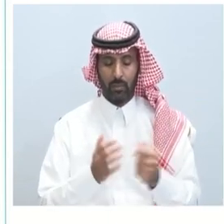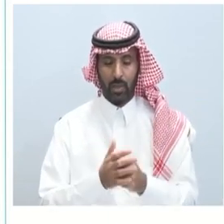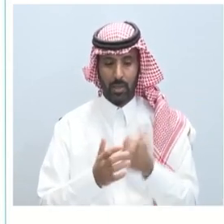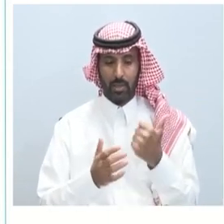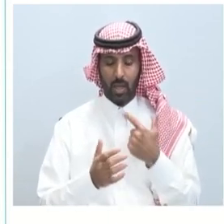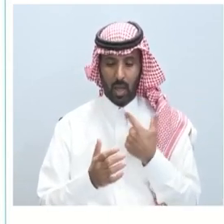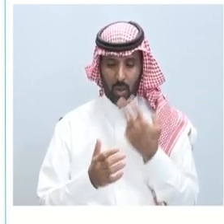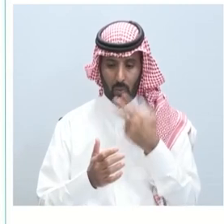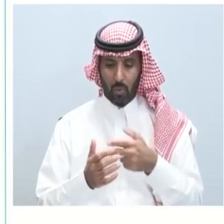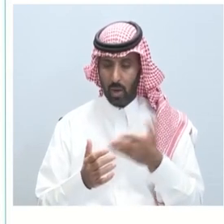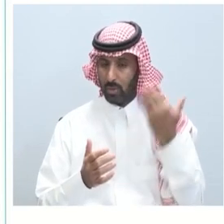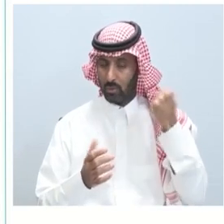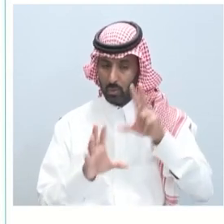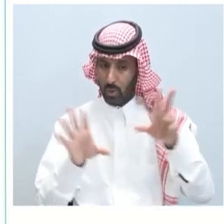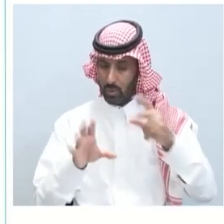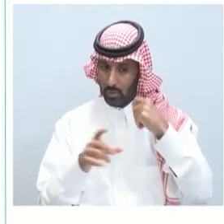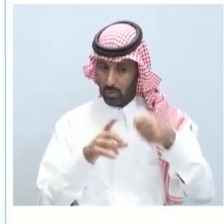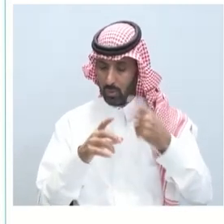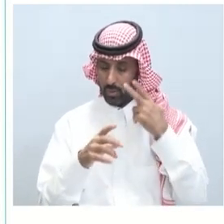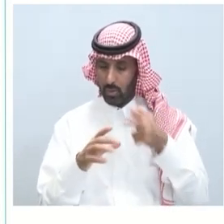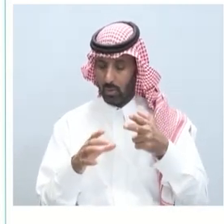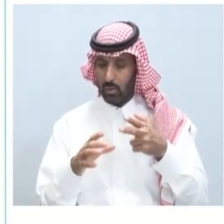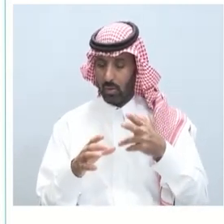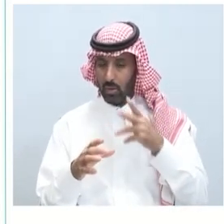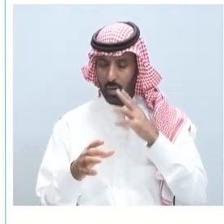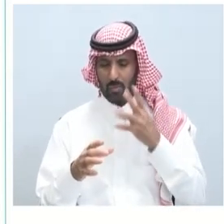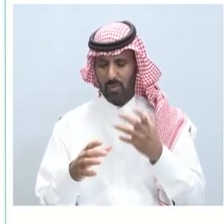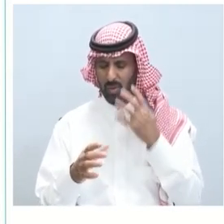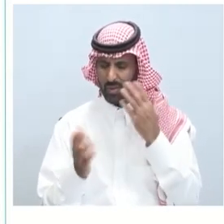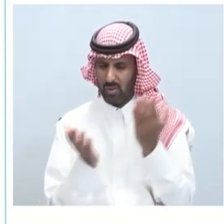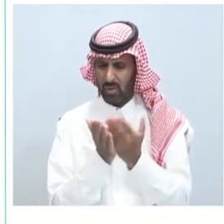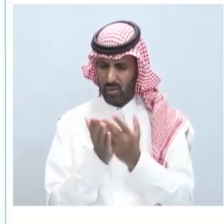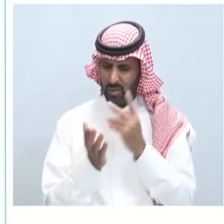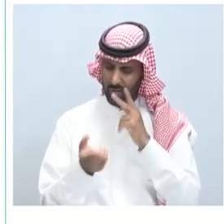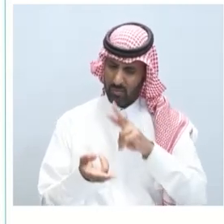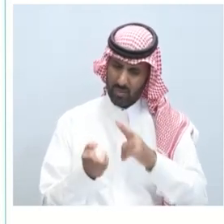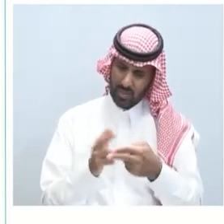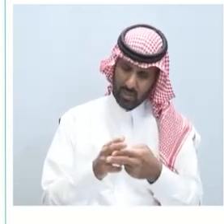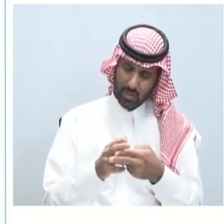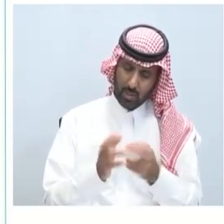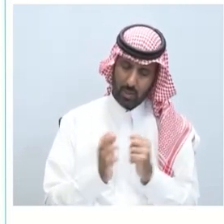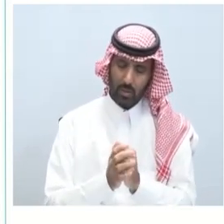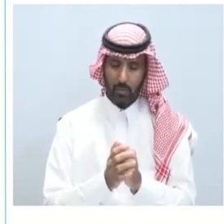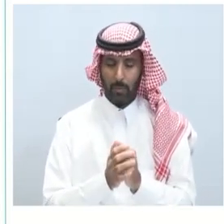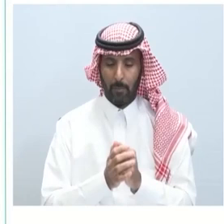was to watch the film on TV, but I made myself study instead. So,